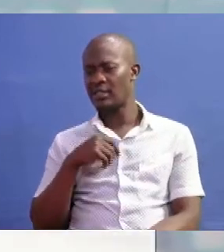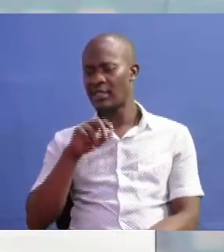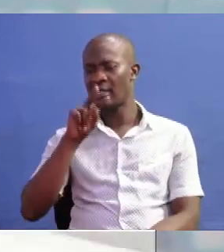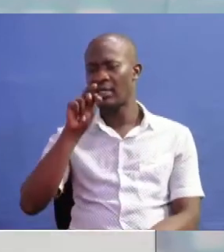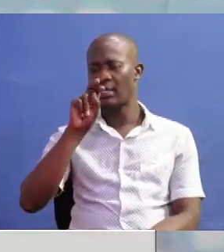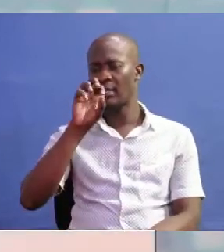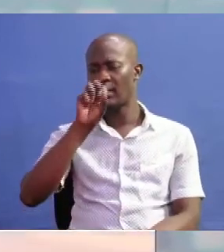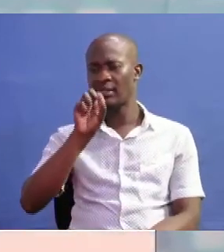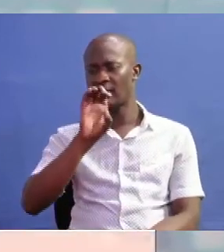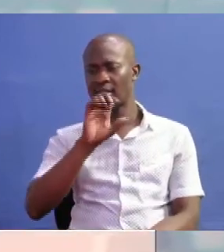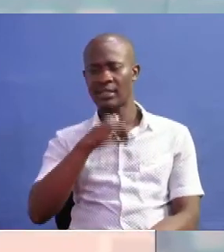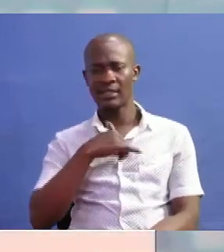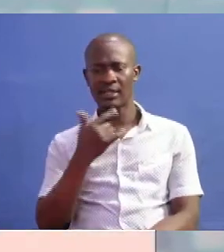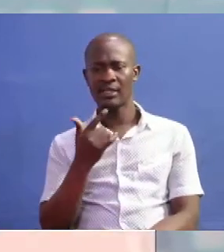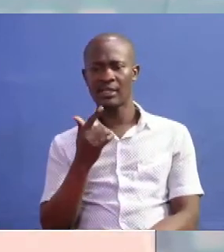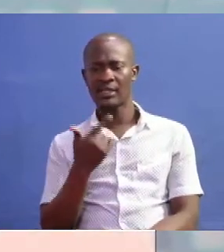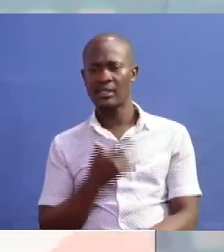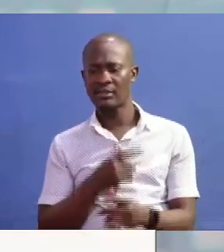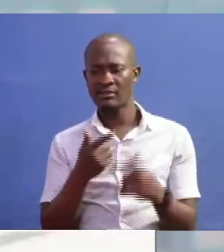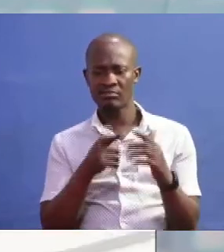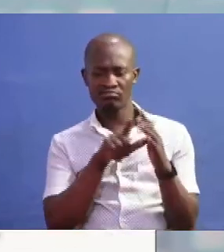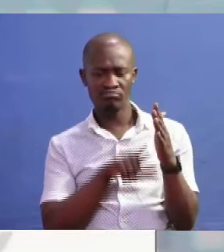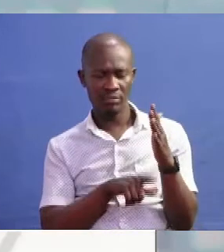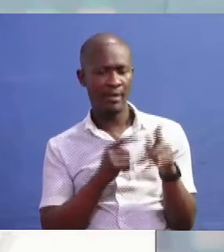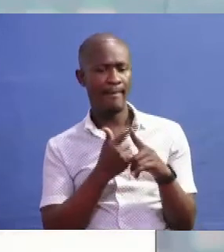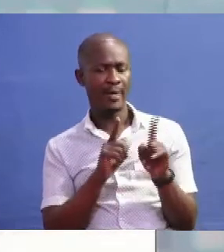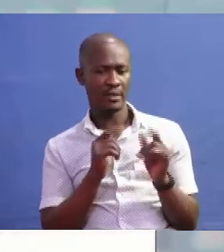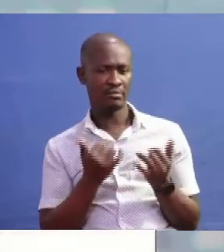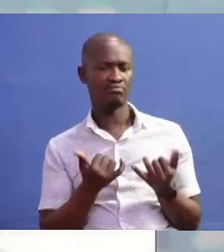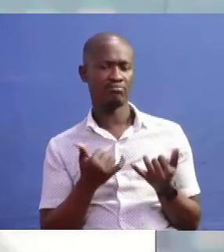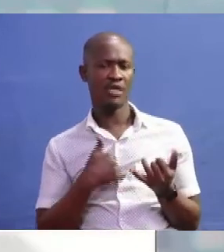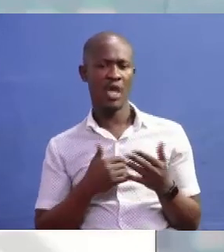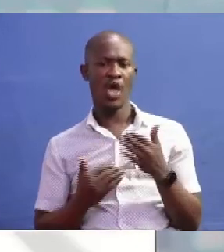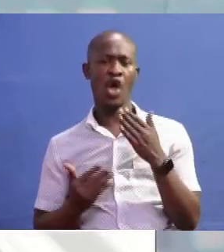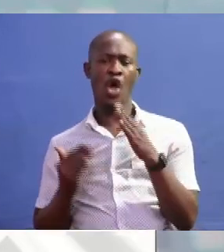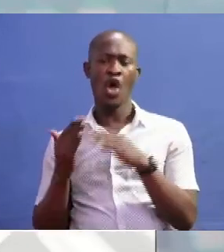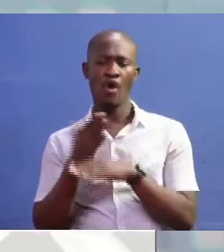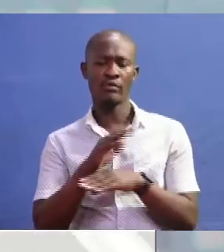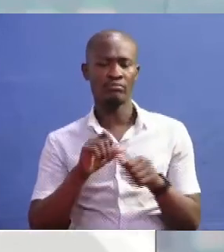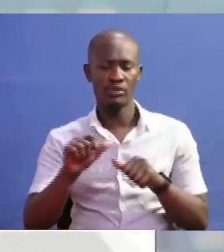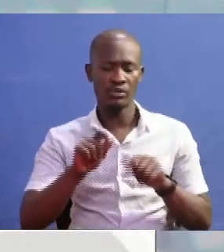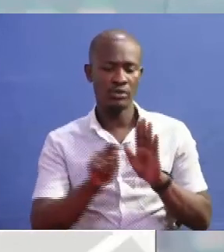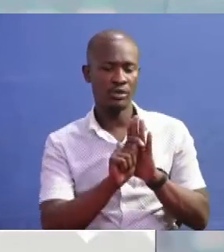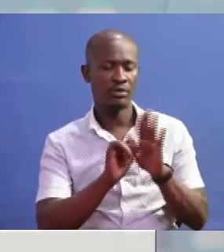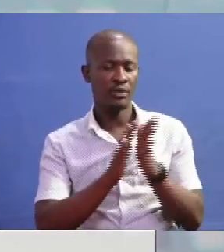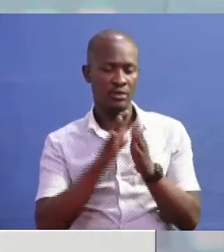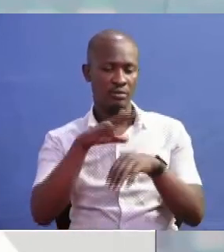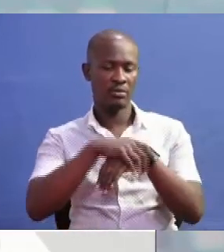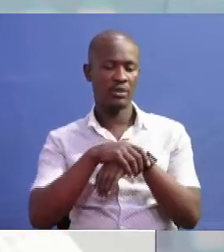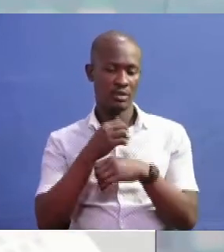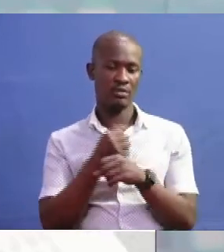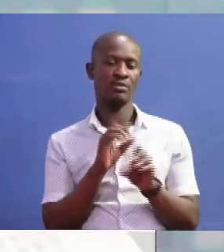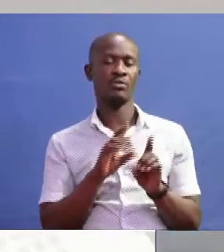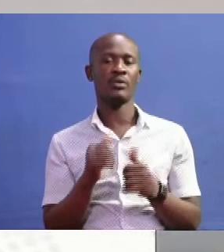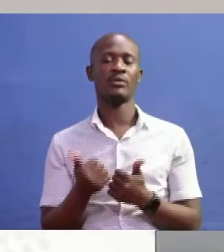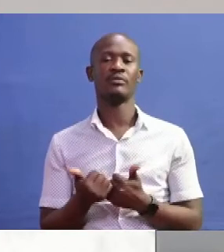20 index has declined, but still, over the long term, it is able to recover and perform well. When